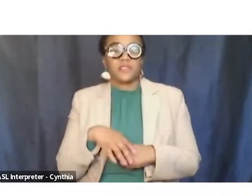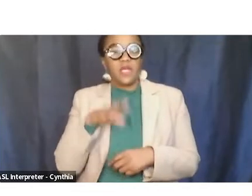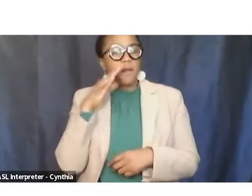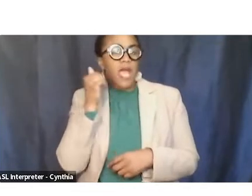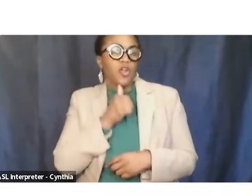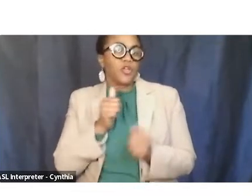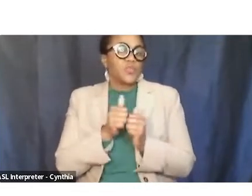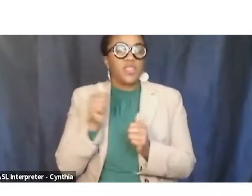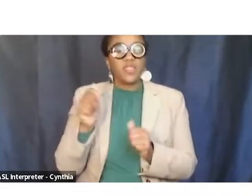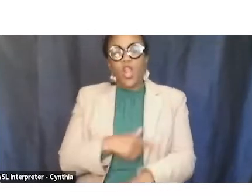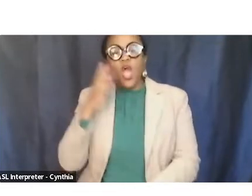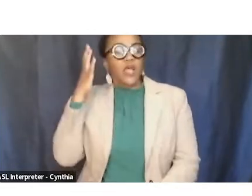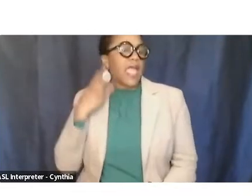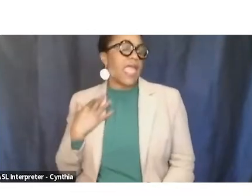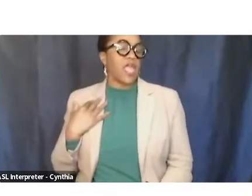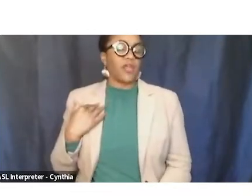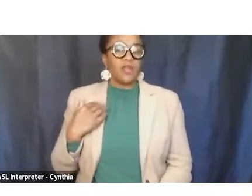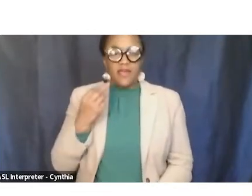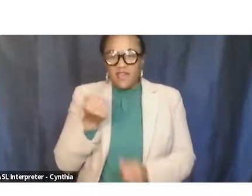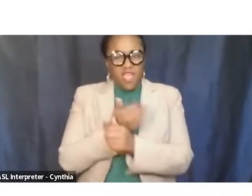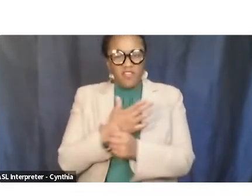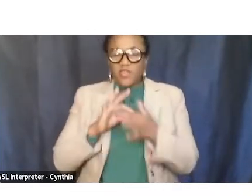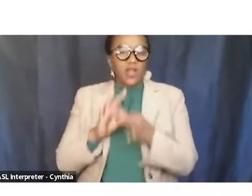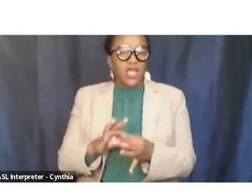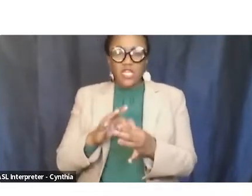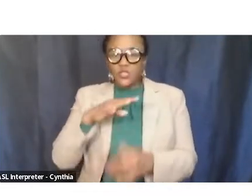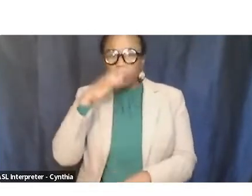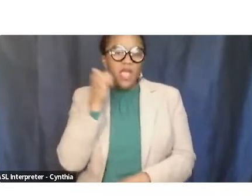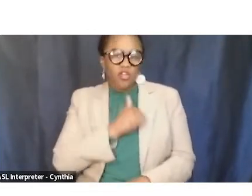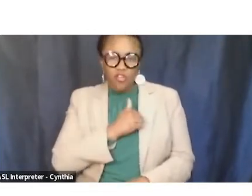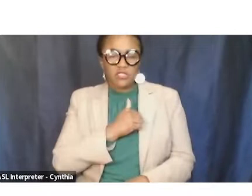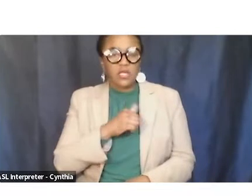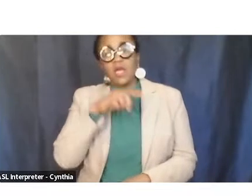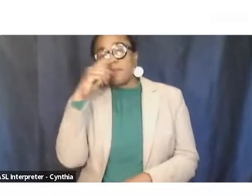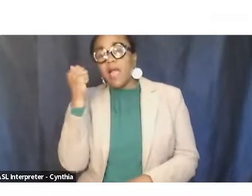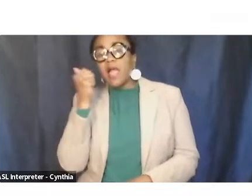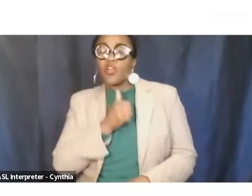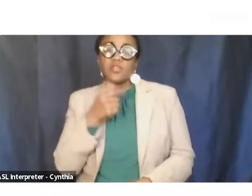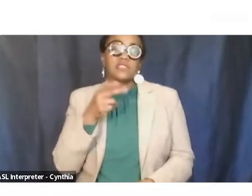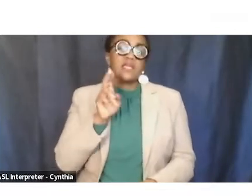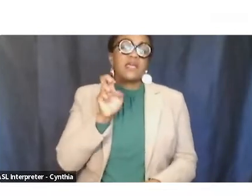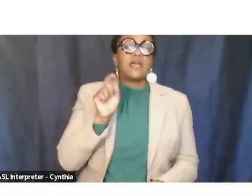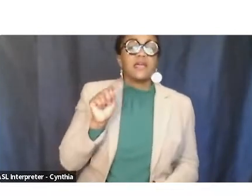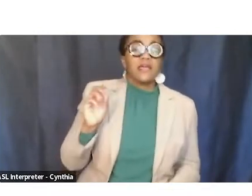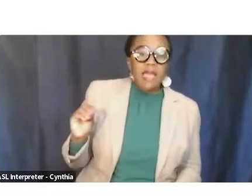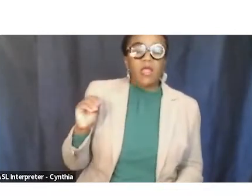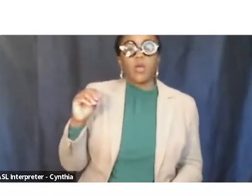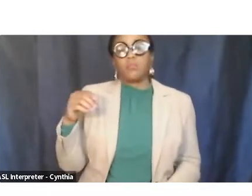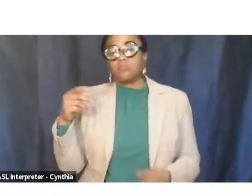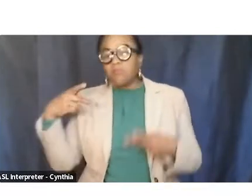long hair. And the searches related to Black girls were Black girls ghetto, Black girls